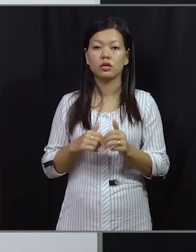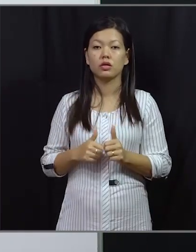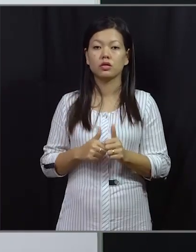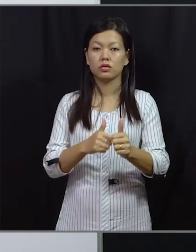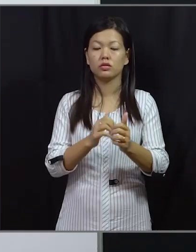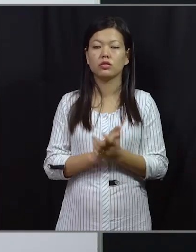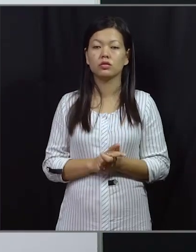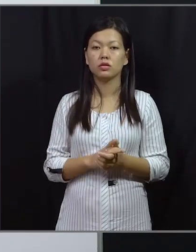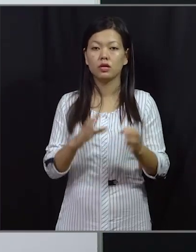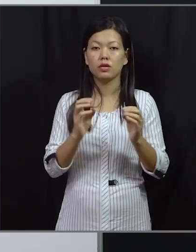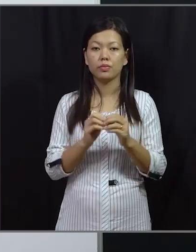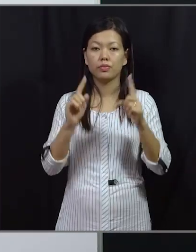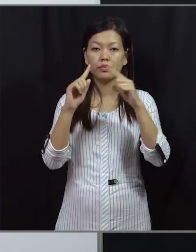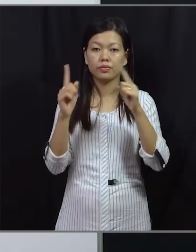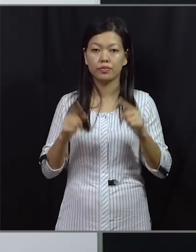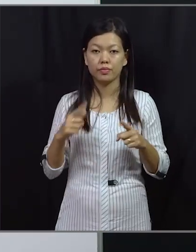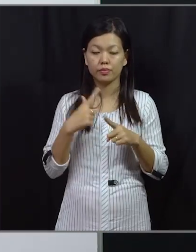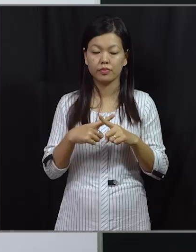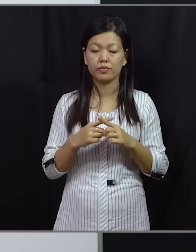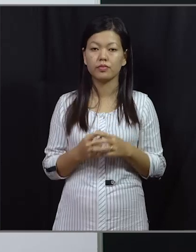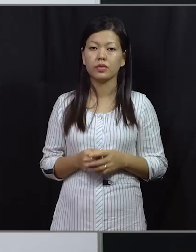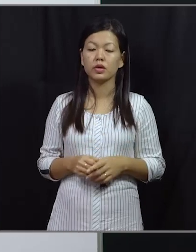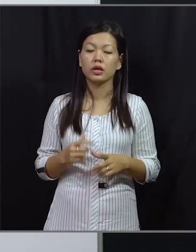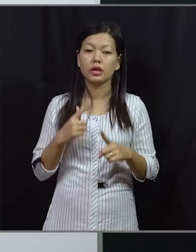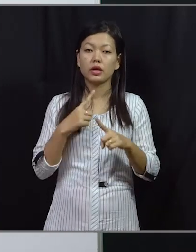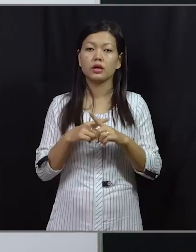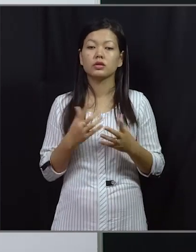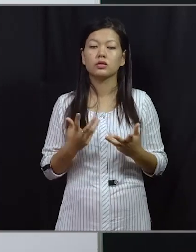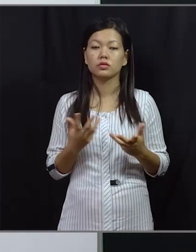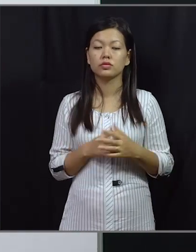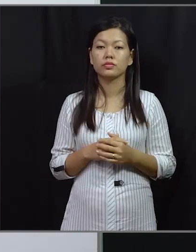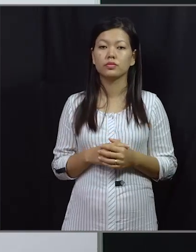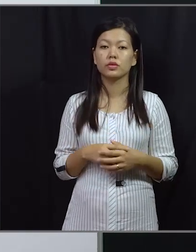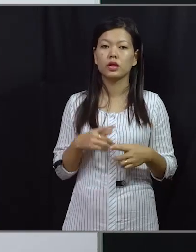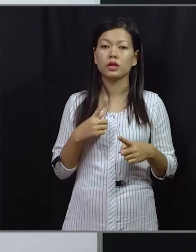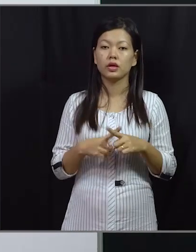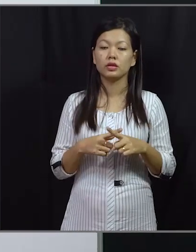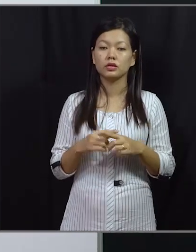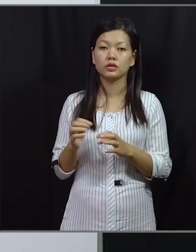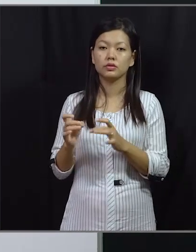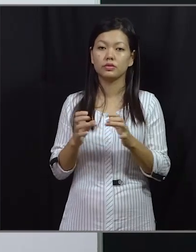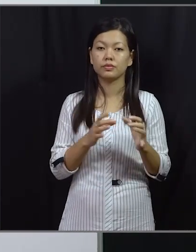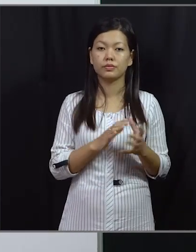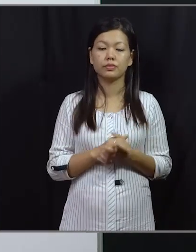And B is the set of all x such that x is a letter